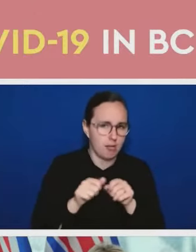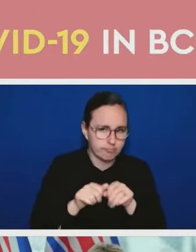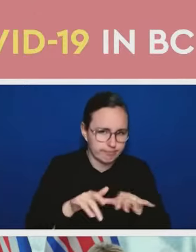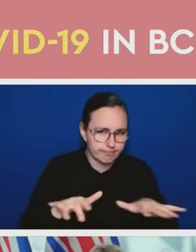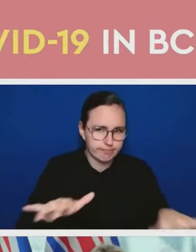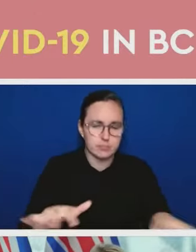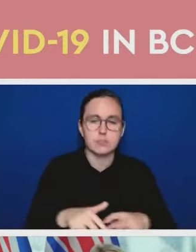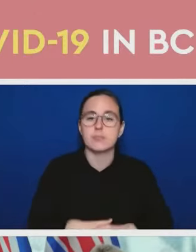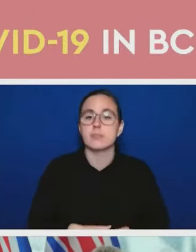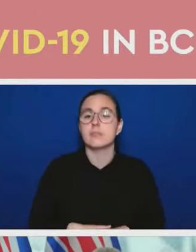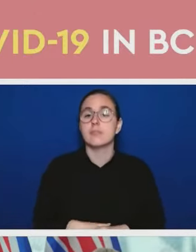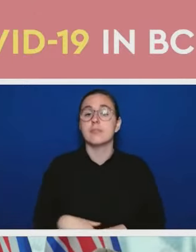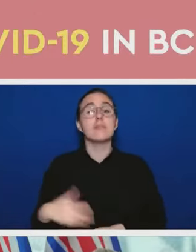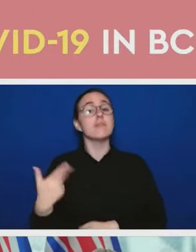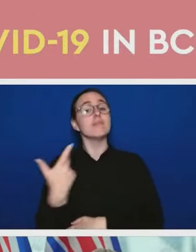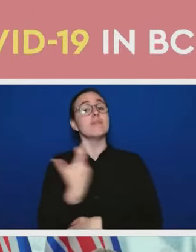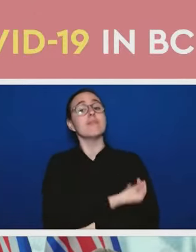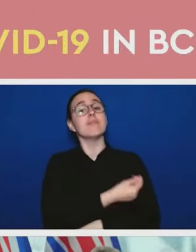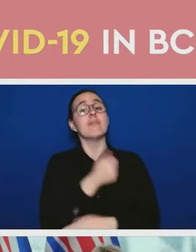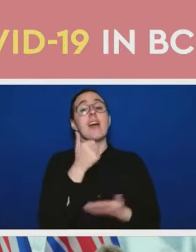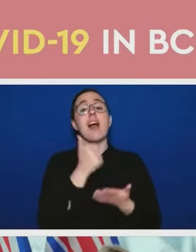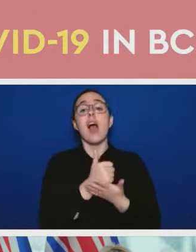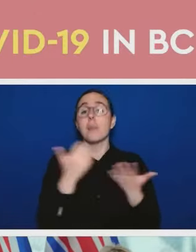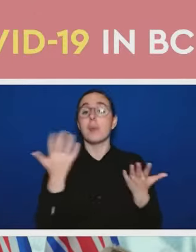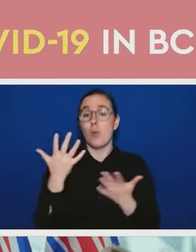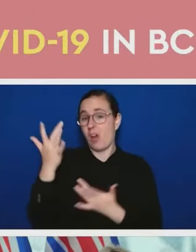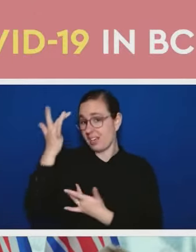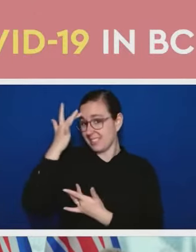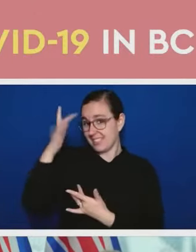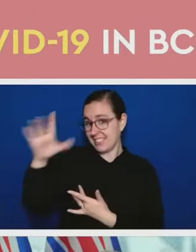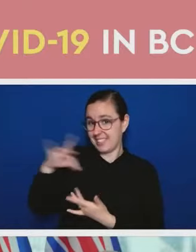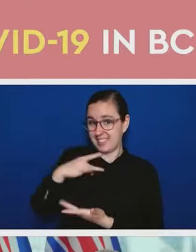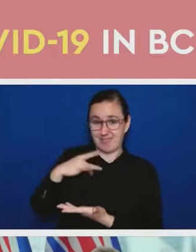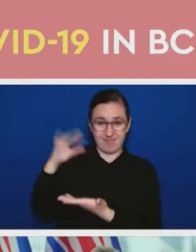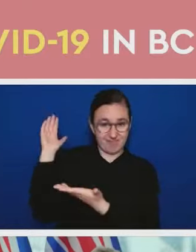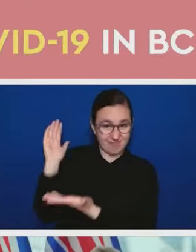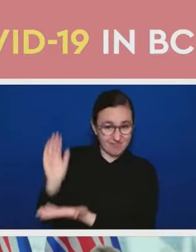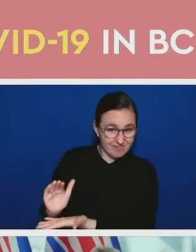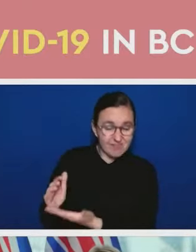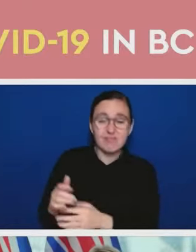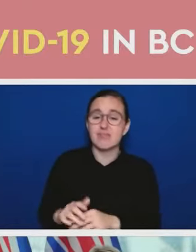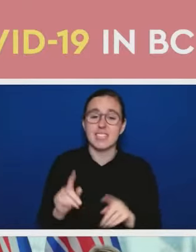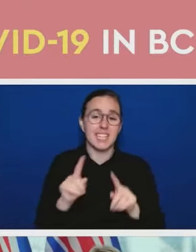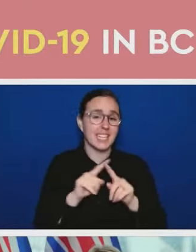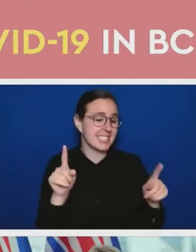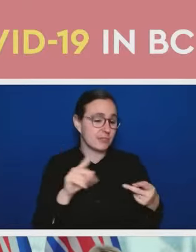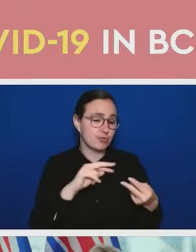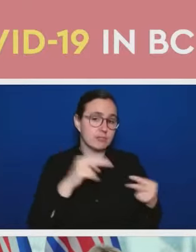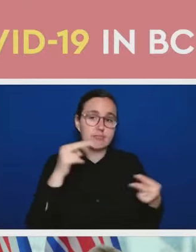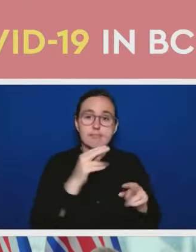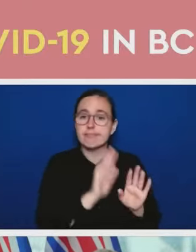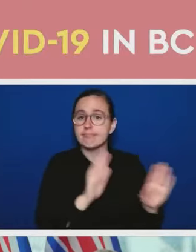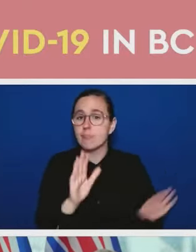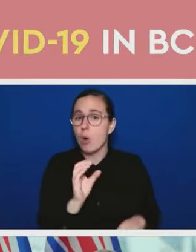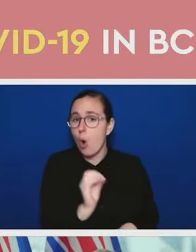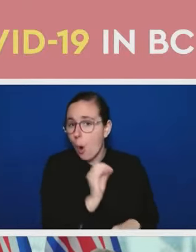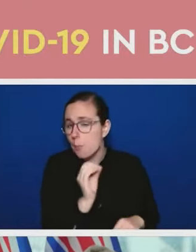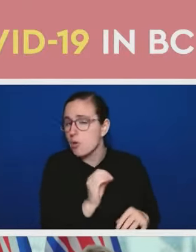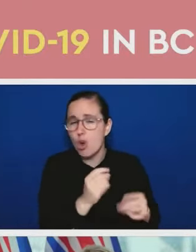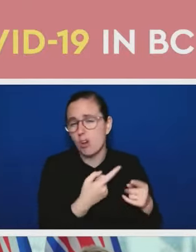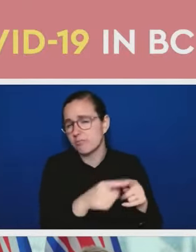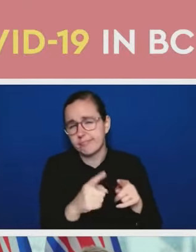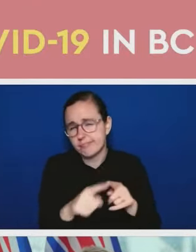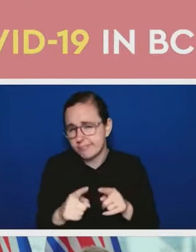as reinfection with different Omicron strains, and it reduces your risk of having long-term complications from